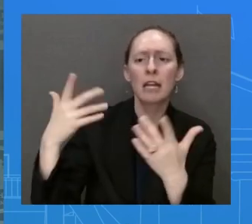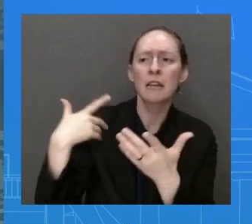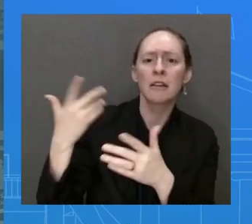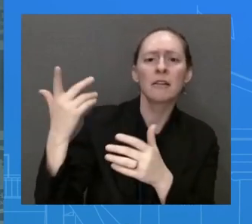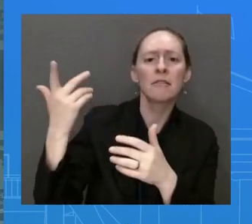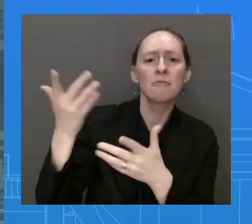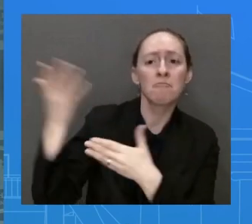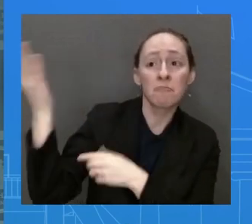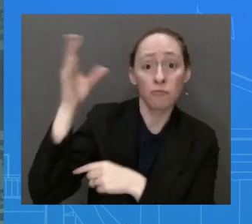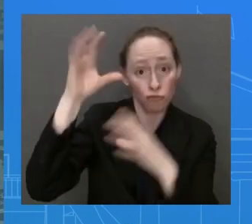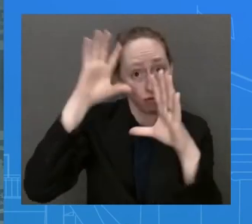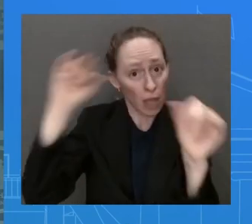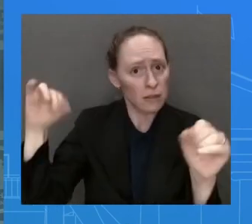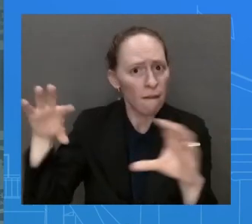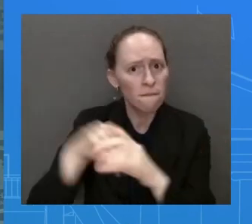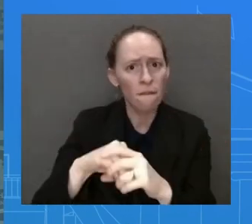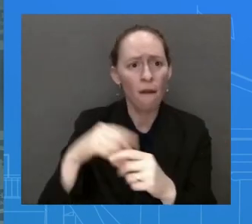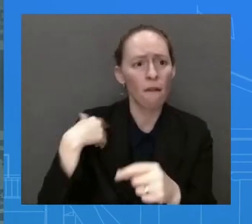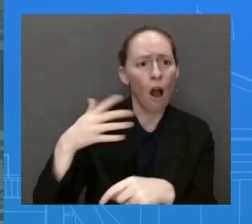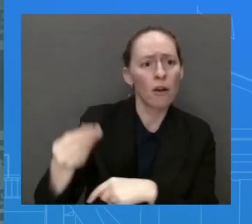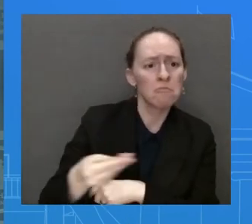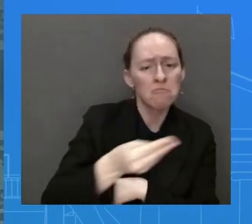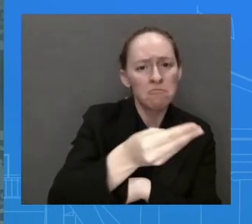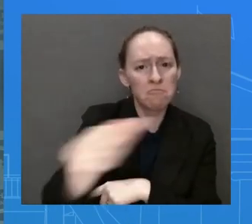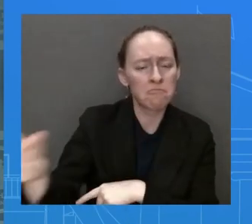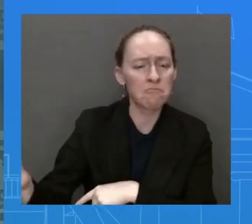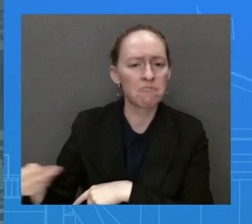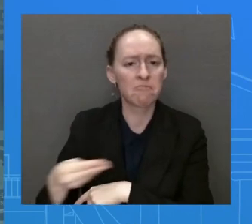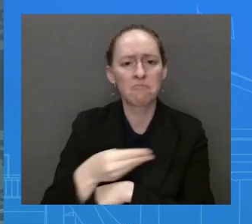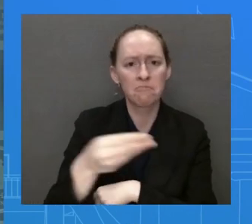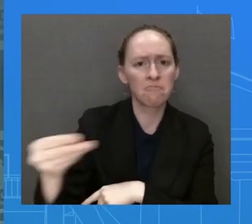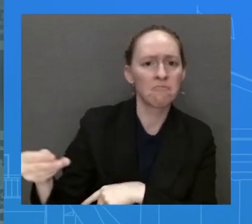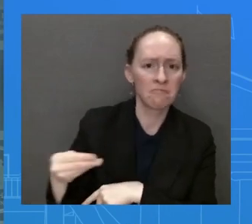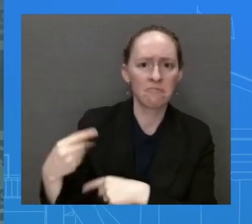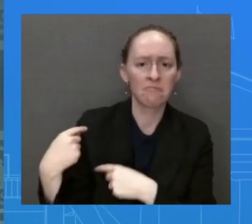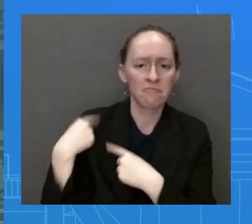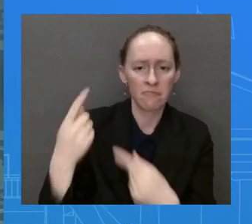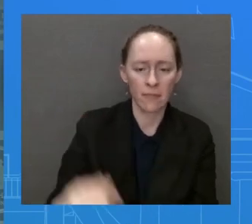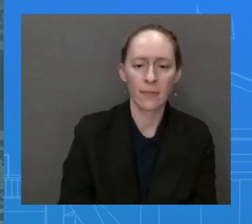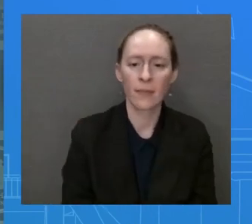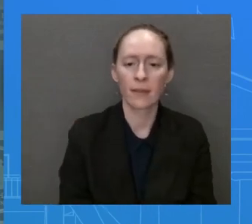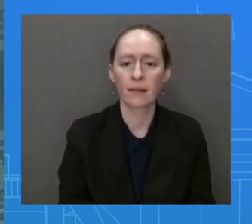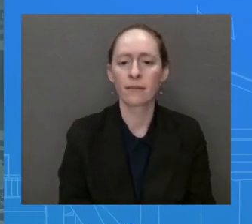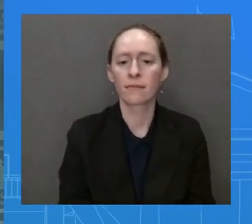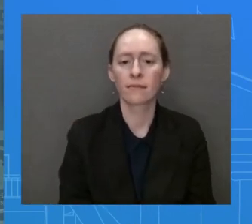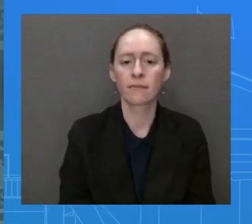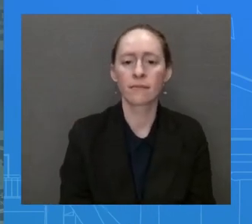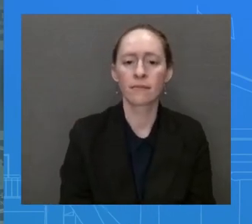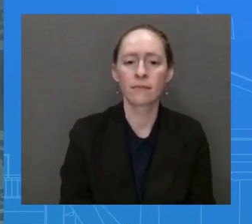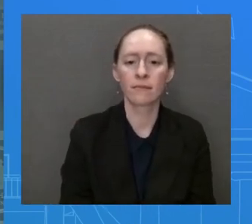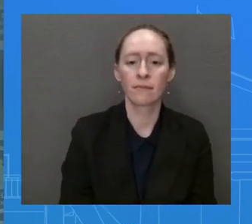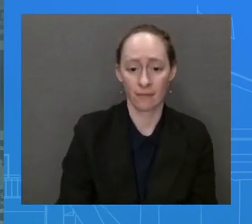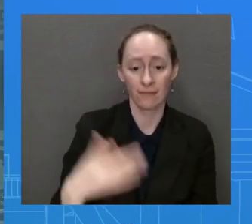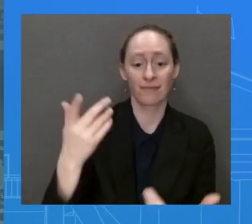he takes his pen, and he says what he wants to say, and you'll hear that on Sunday.